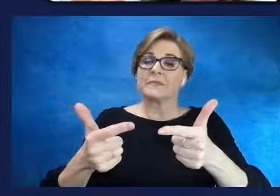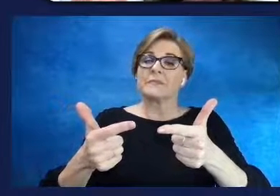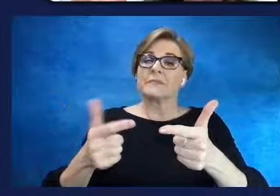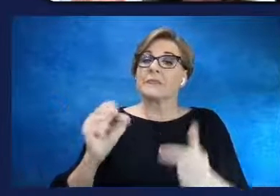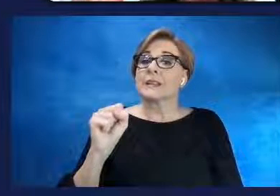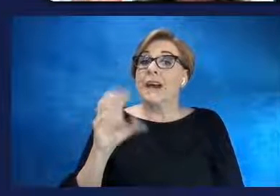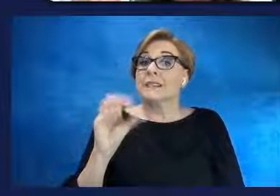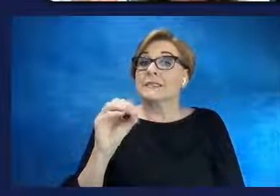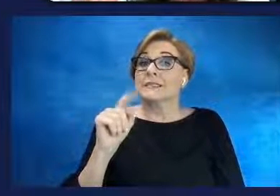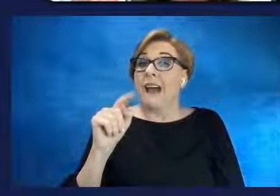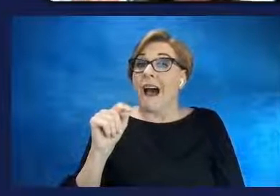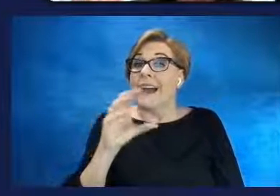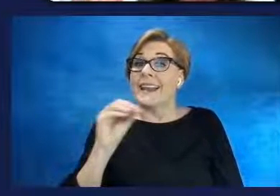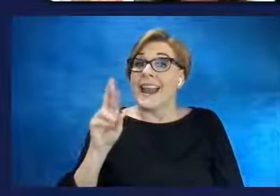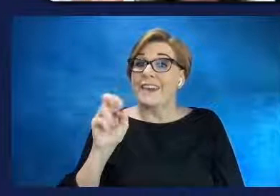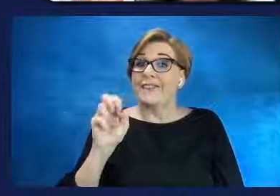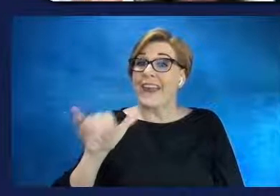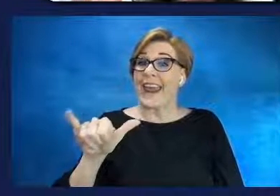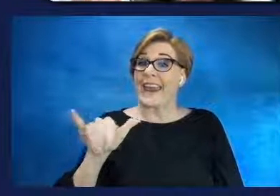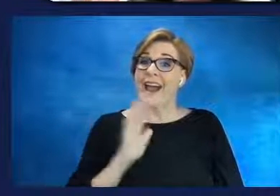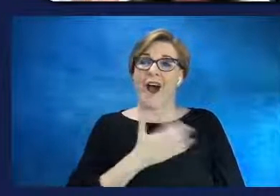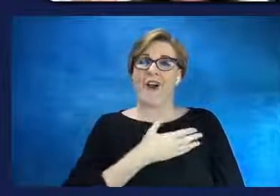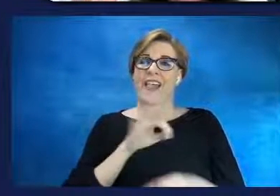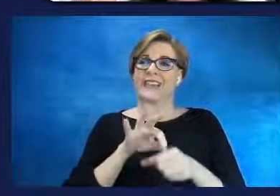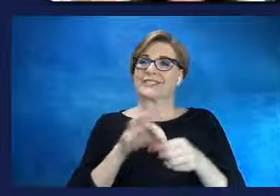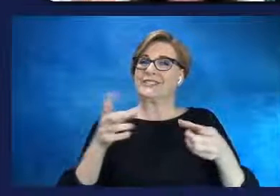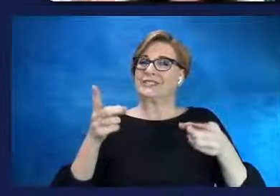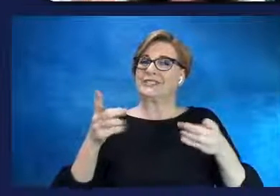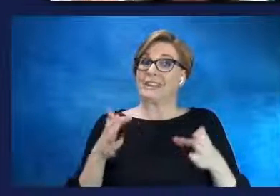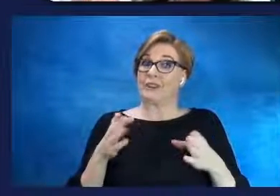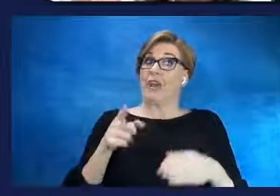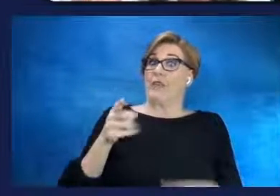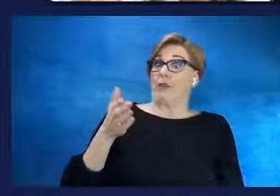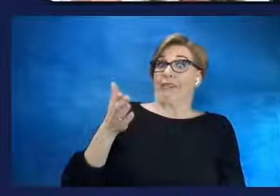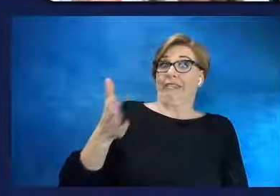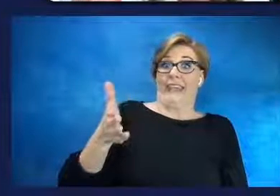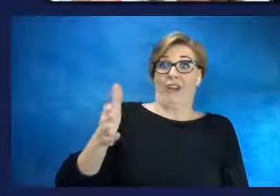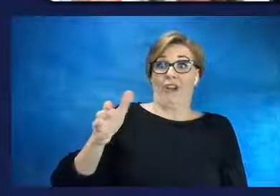and Ray election directors at the Ability 360 campus.